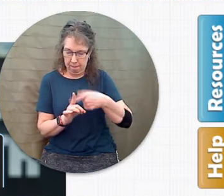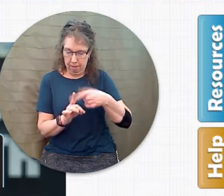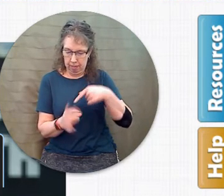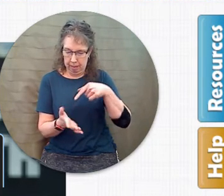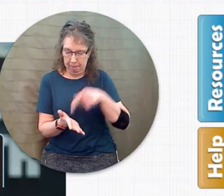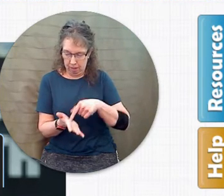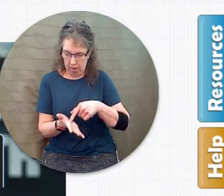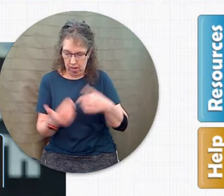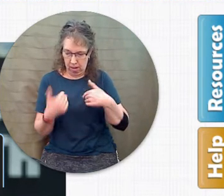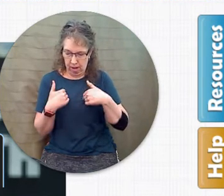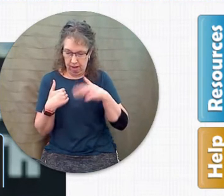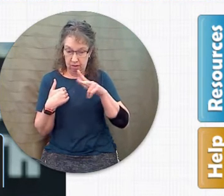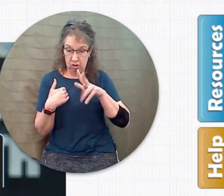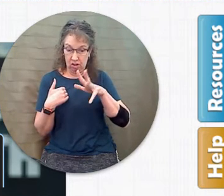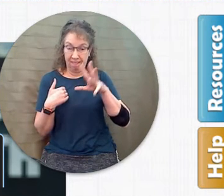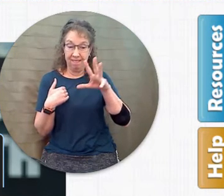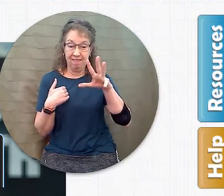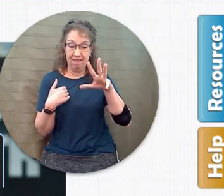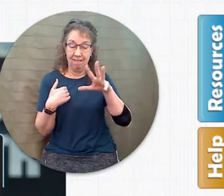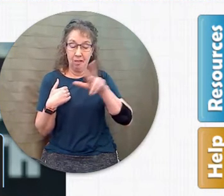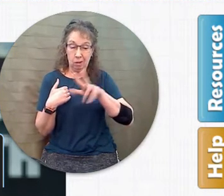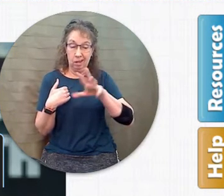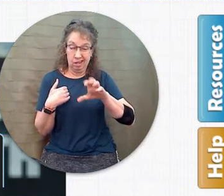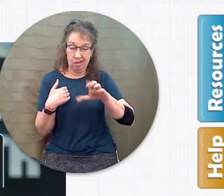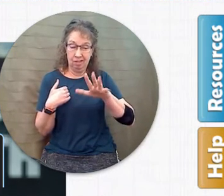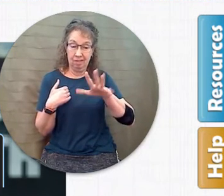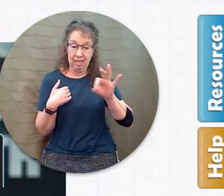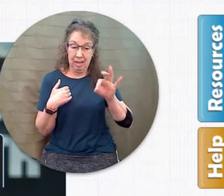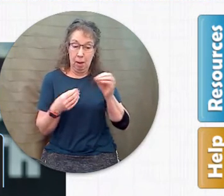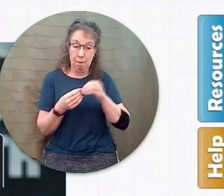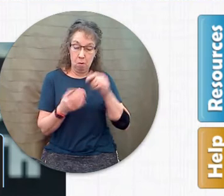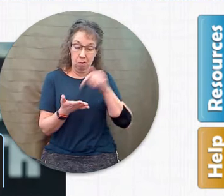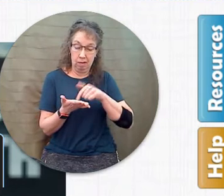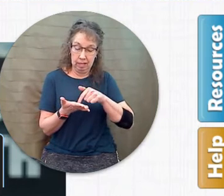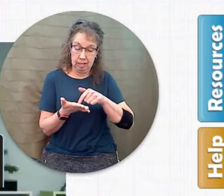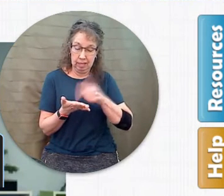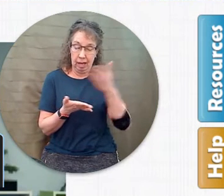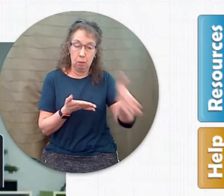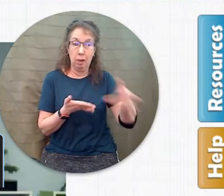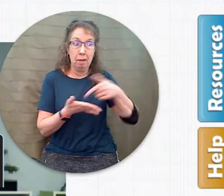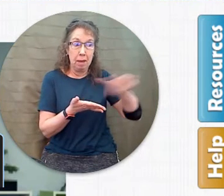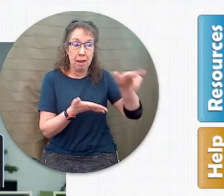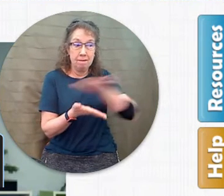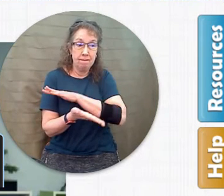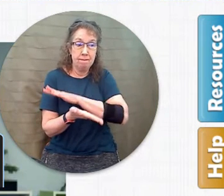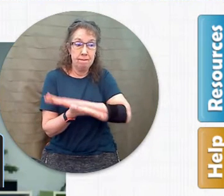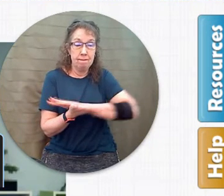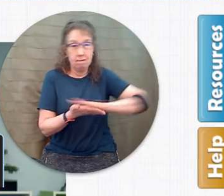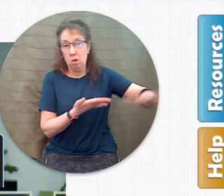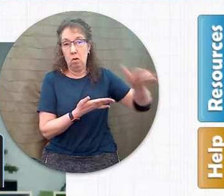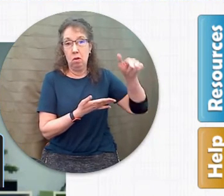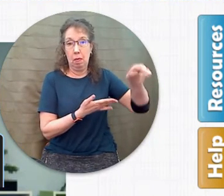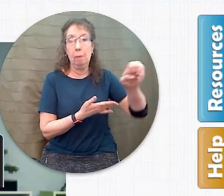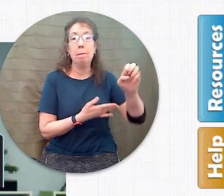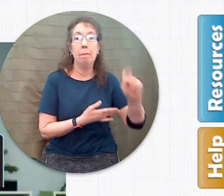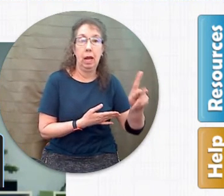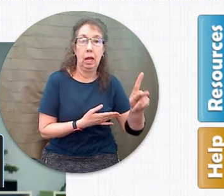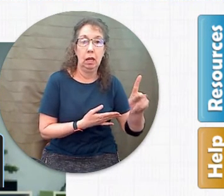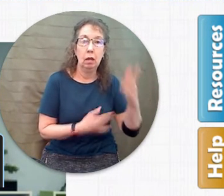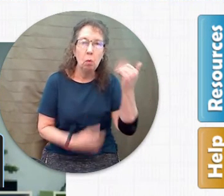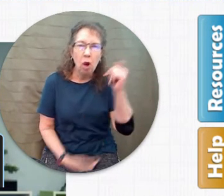these, and then I own my house free and clear. I'll have paid the bank off. Why 359?